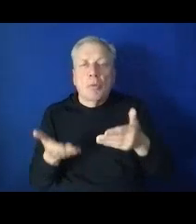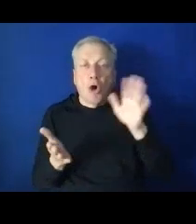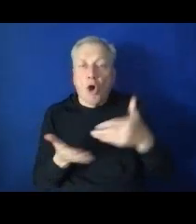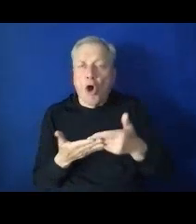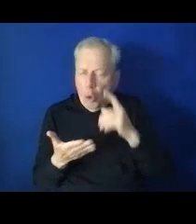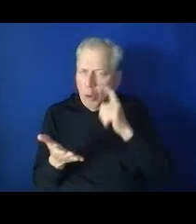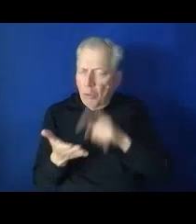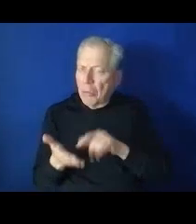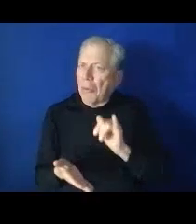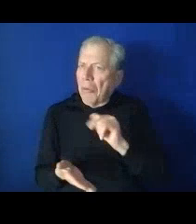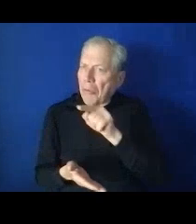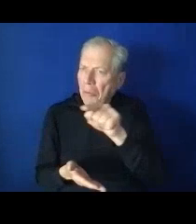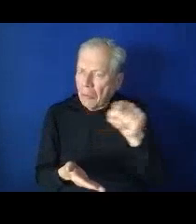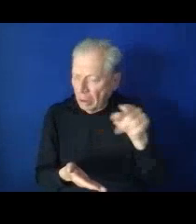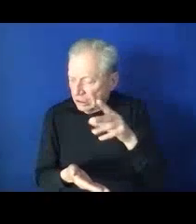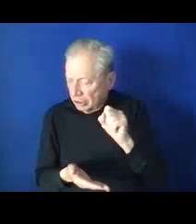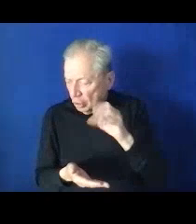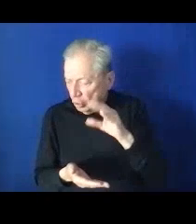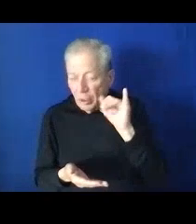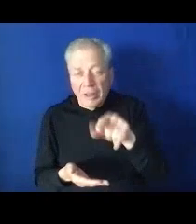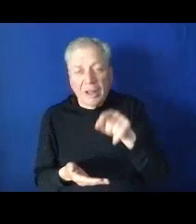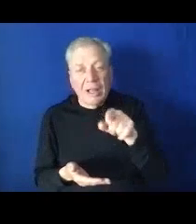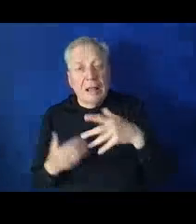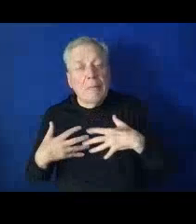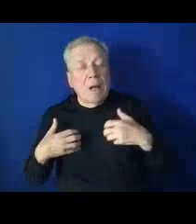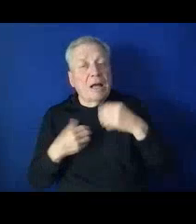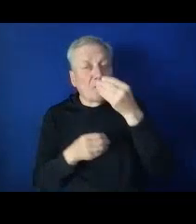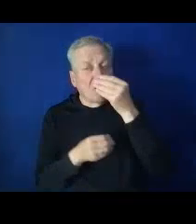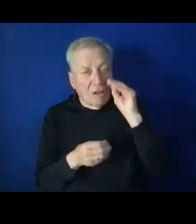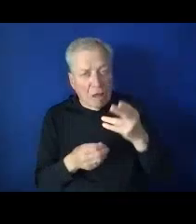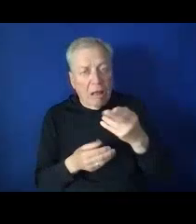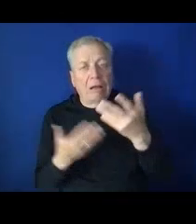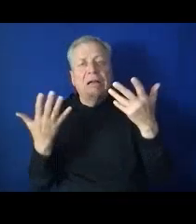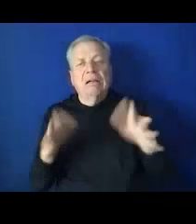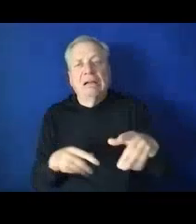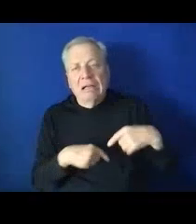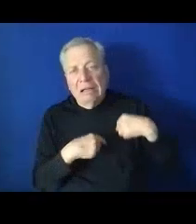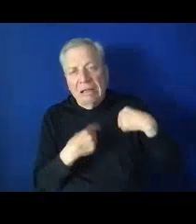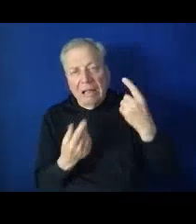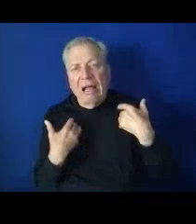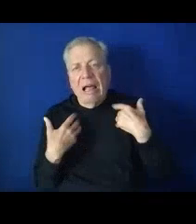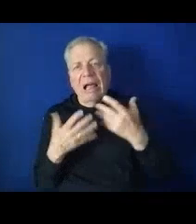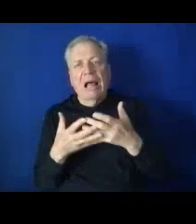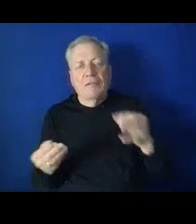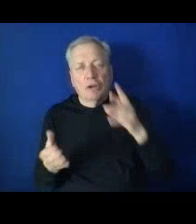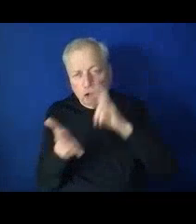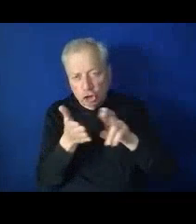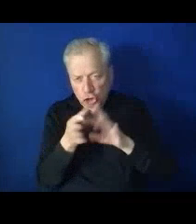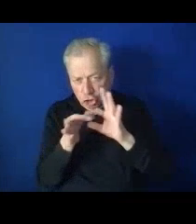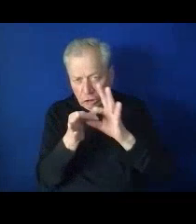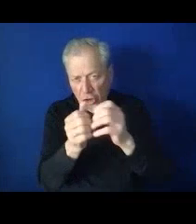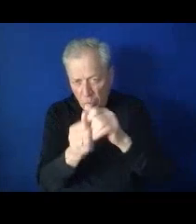noticed. And this yellow monkey flower has had a lot of research done around